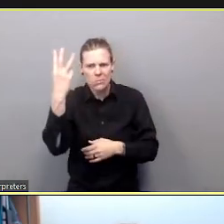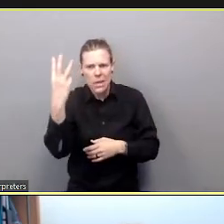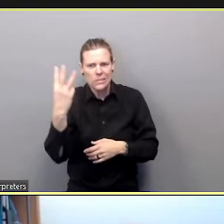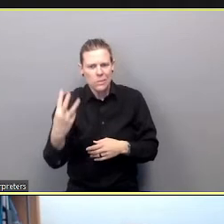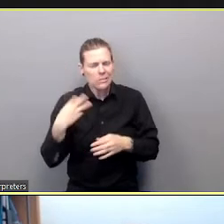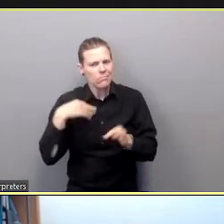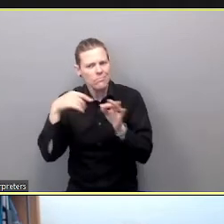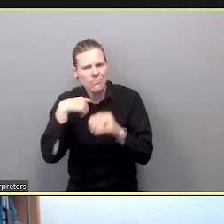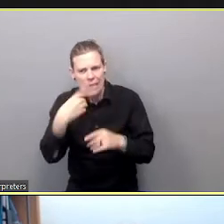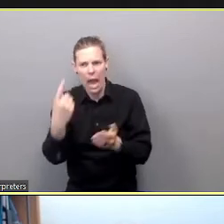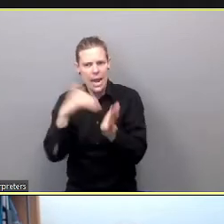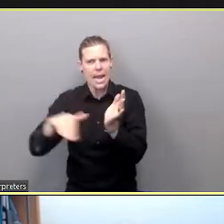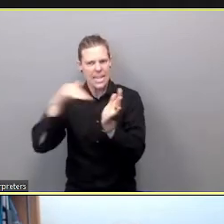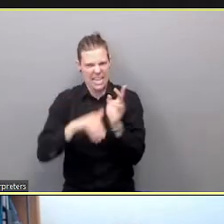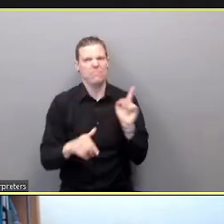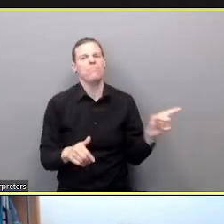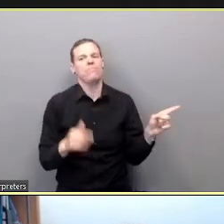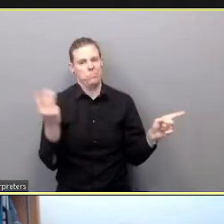by time.